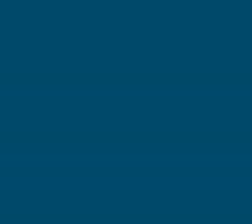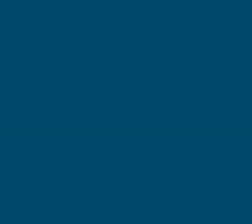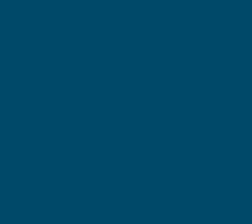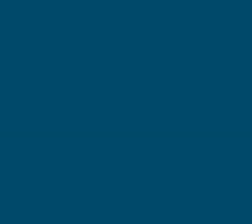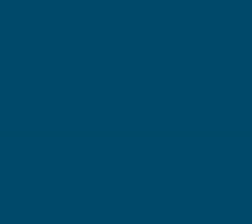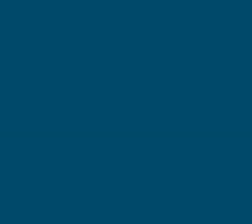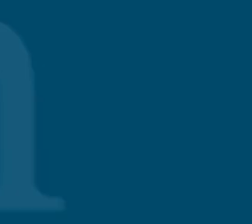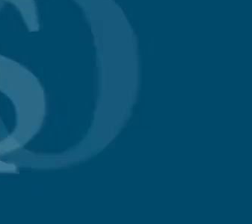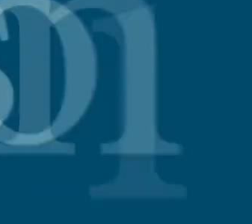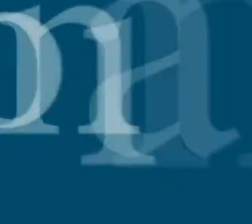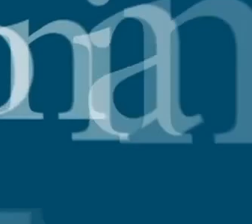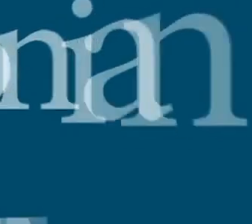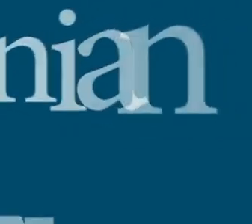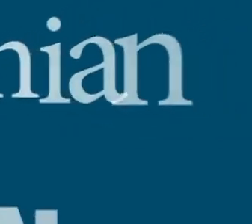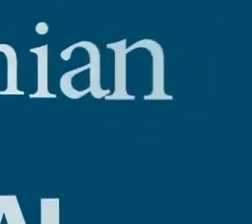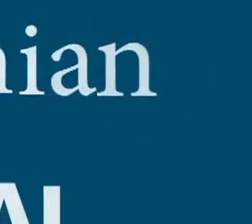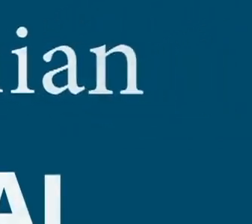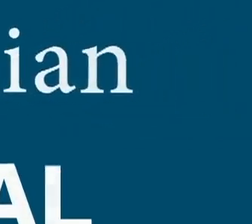Excellent.